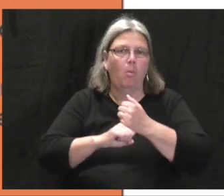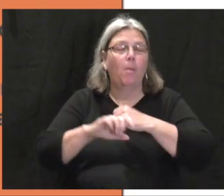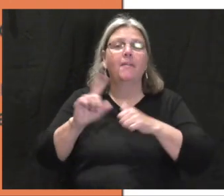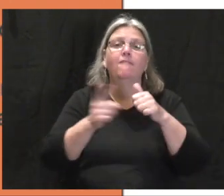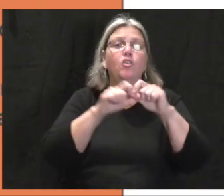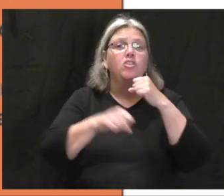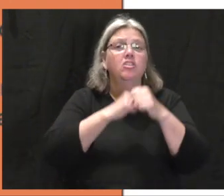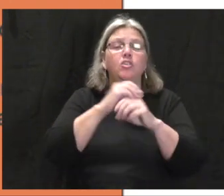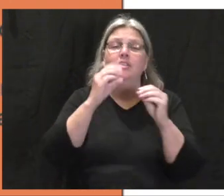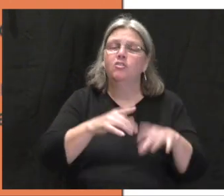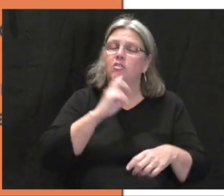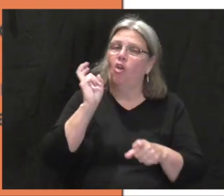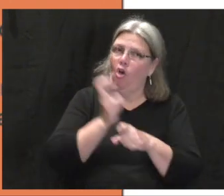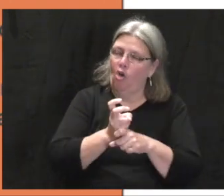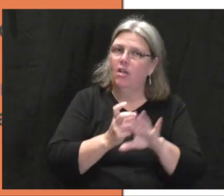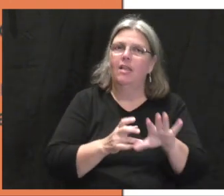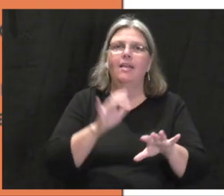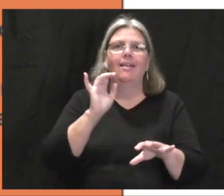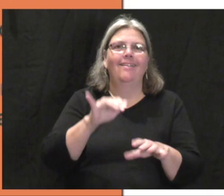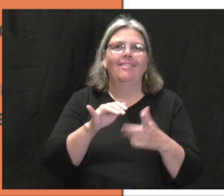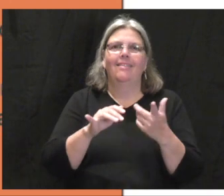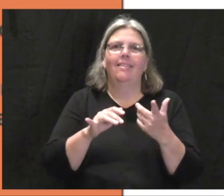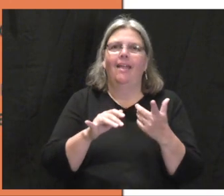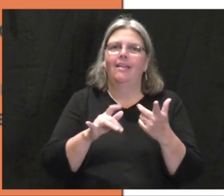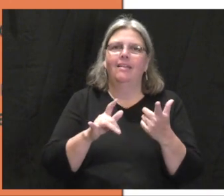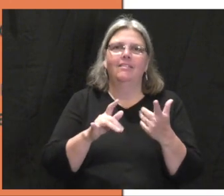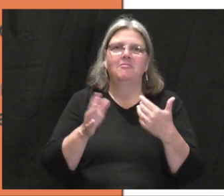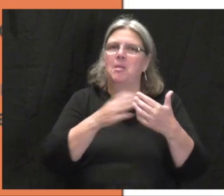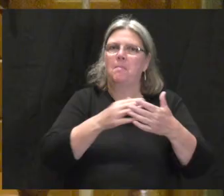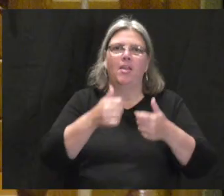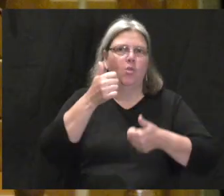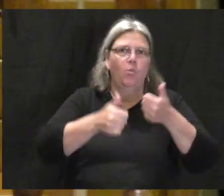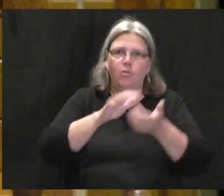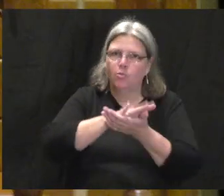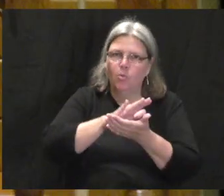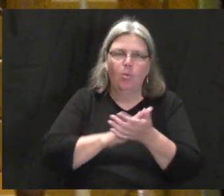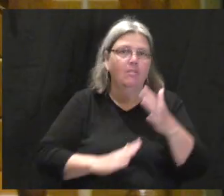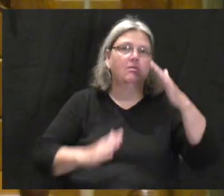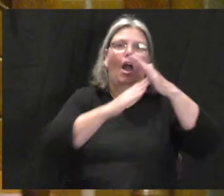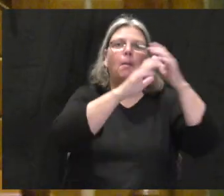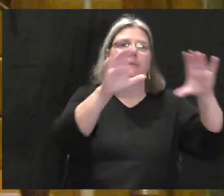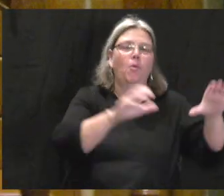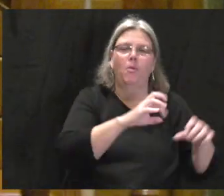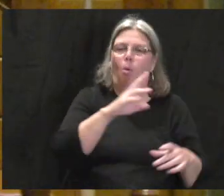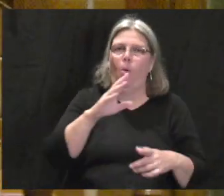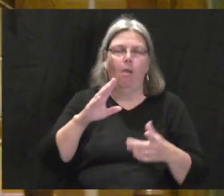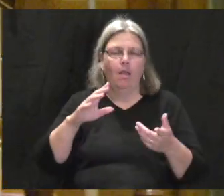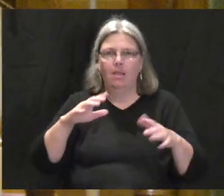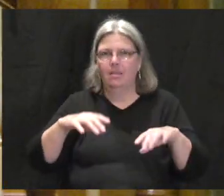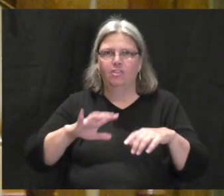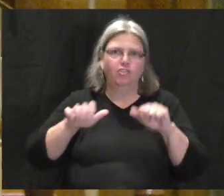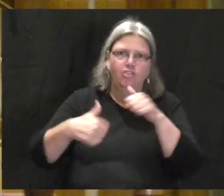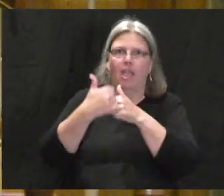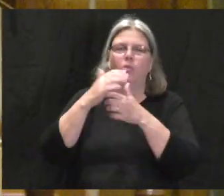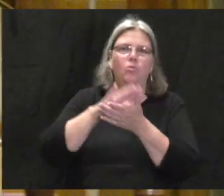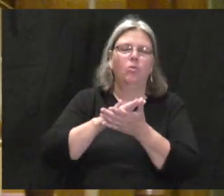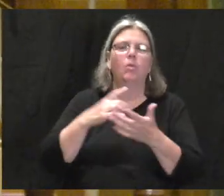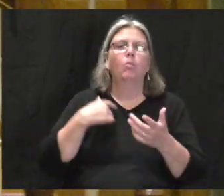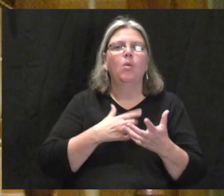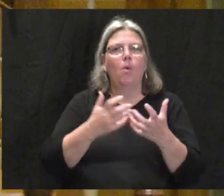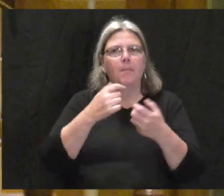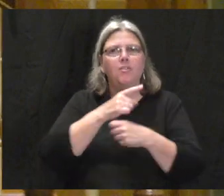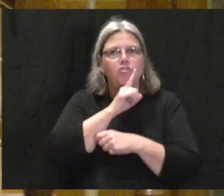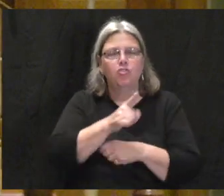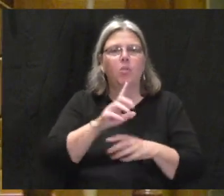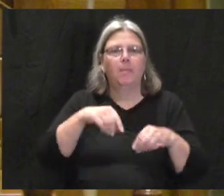to provide our teachers as they come into the field with additional support, because that's long-term, that's what we hope will get them to